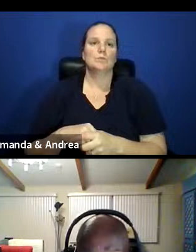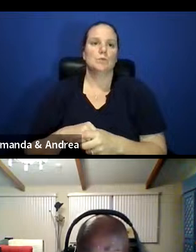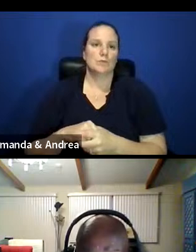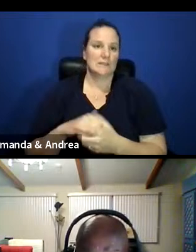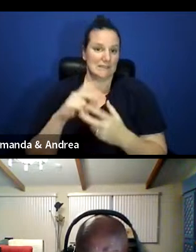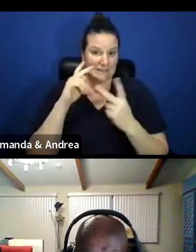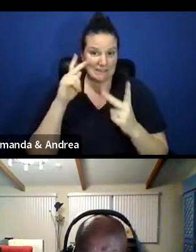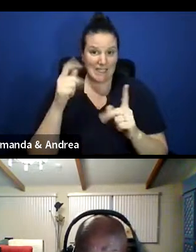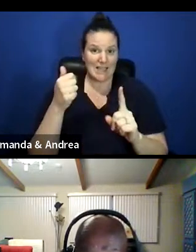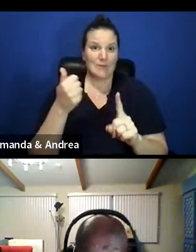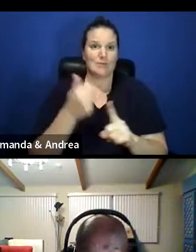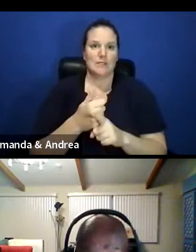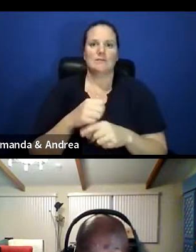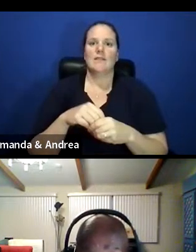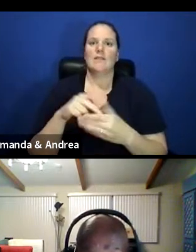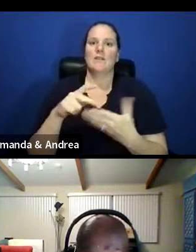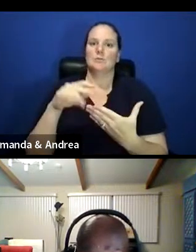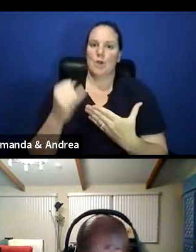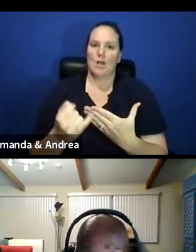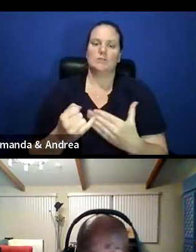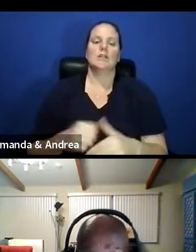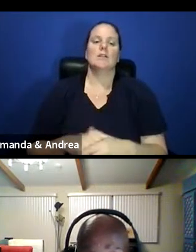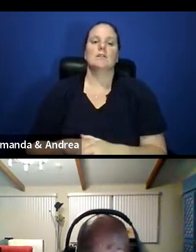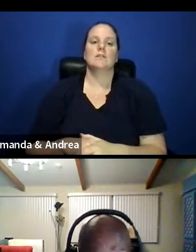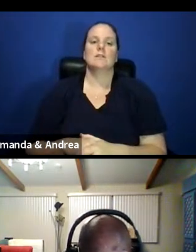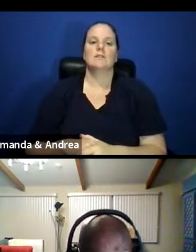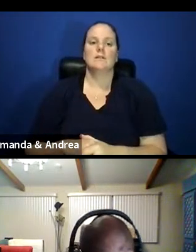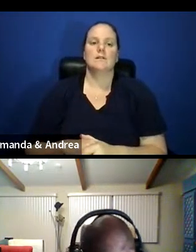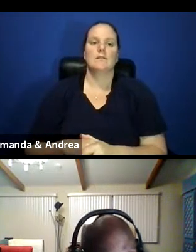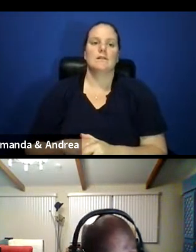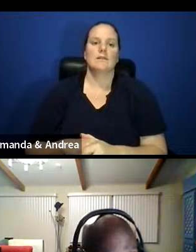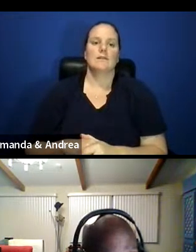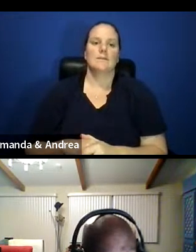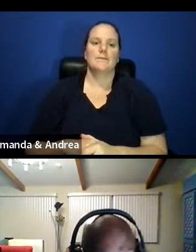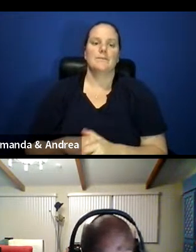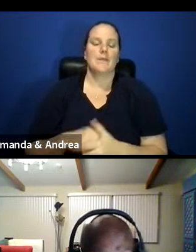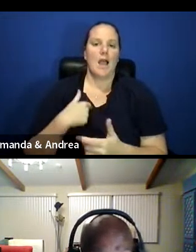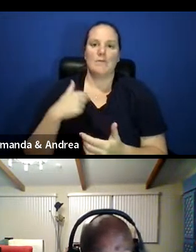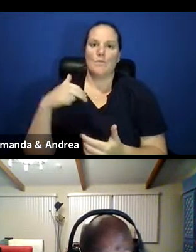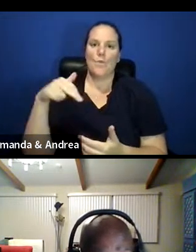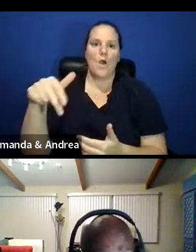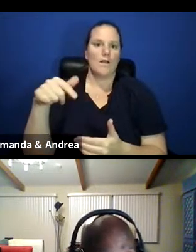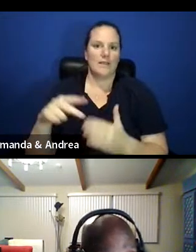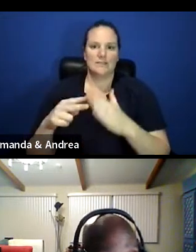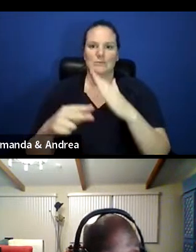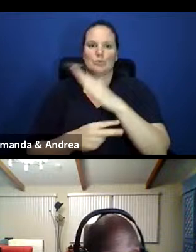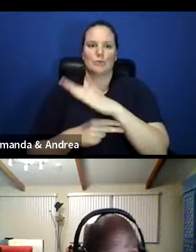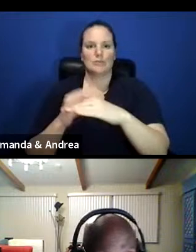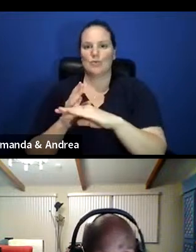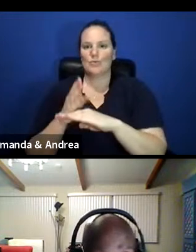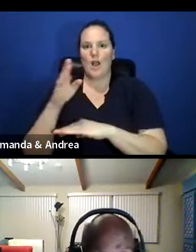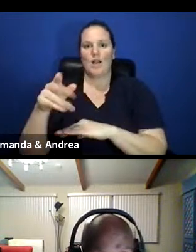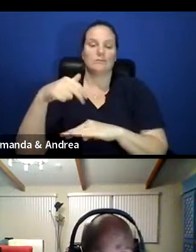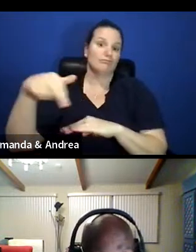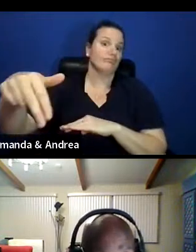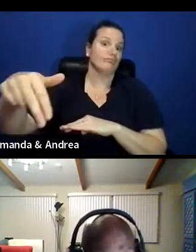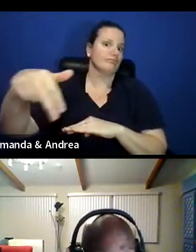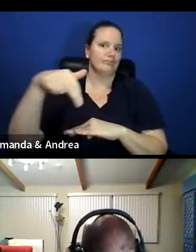see themselves in this project. So I've walked this bridge across and